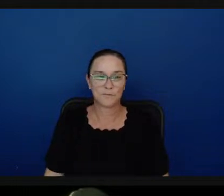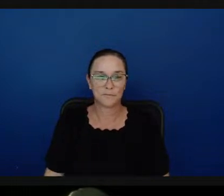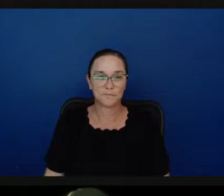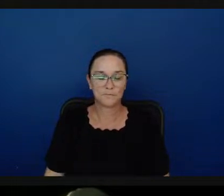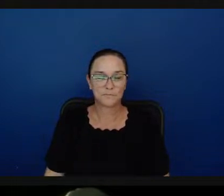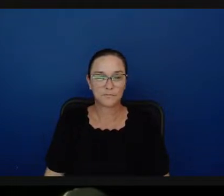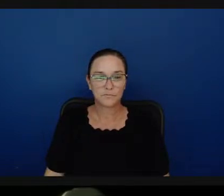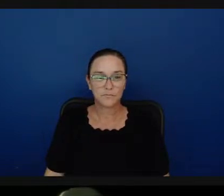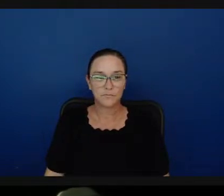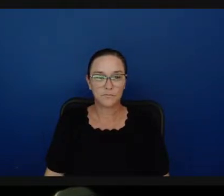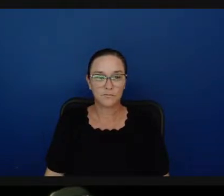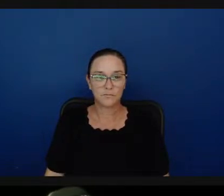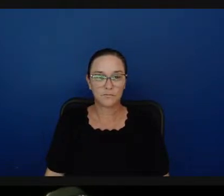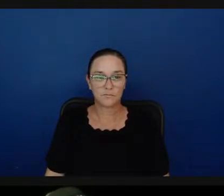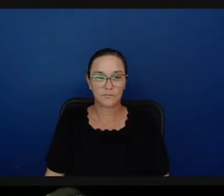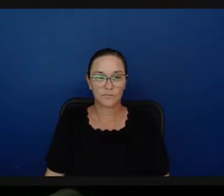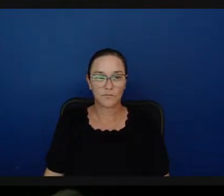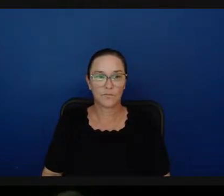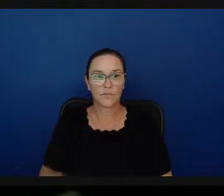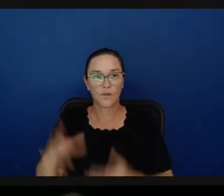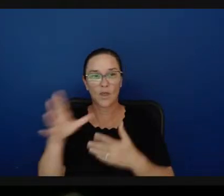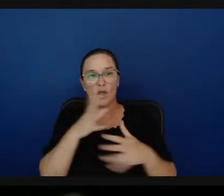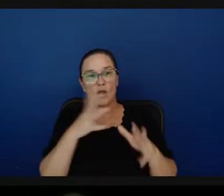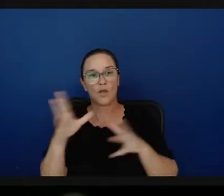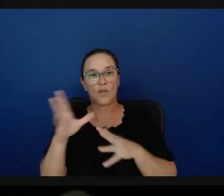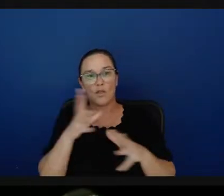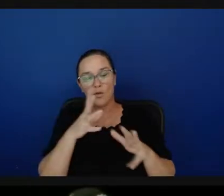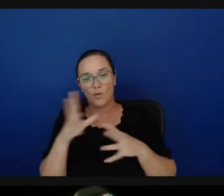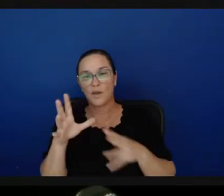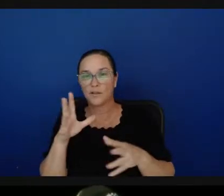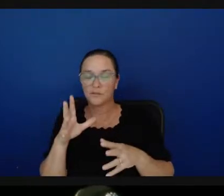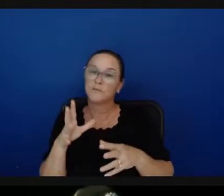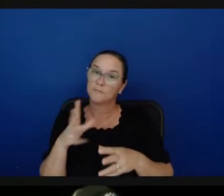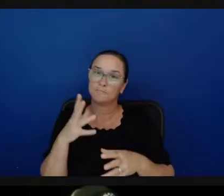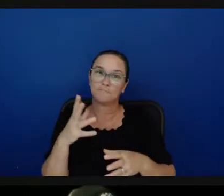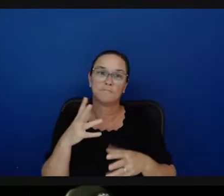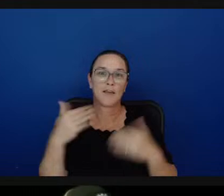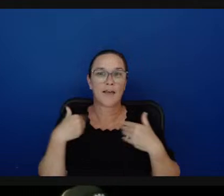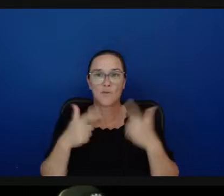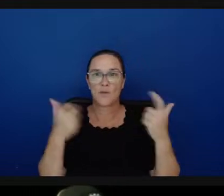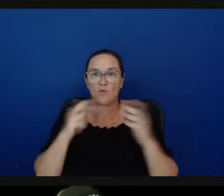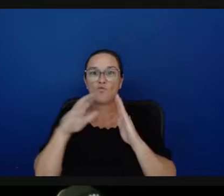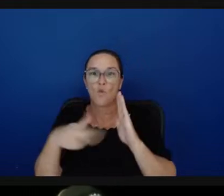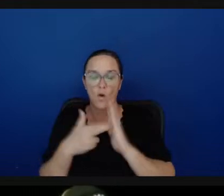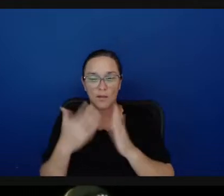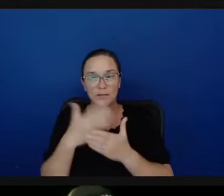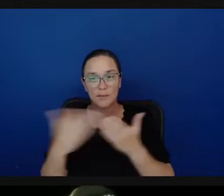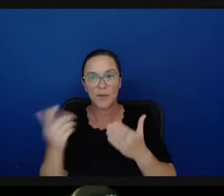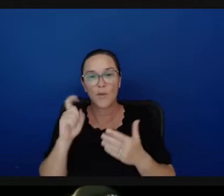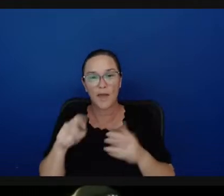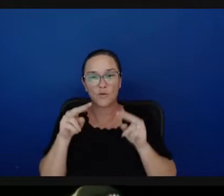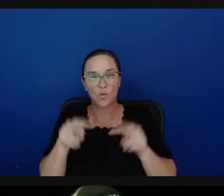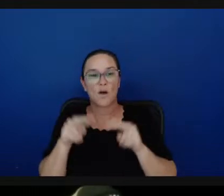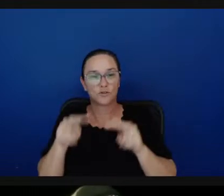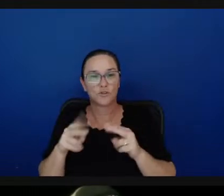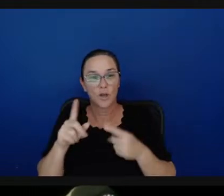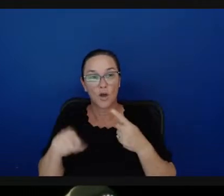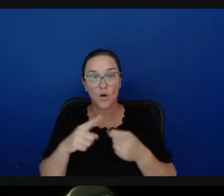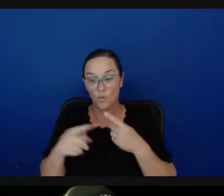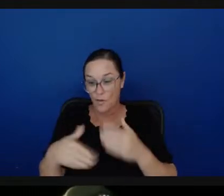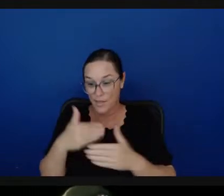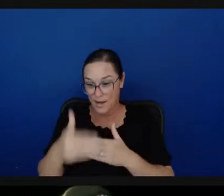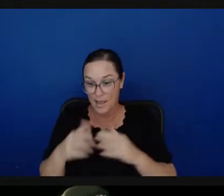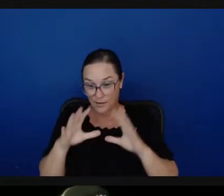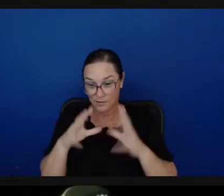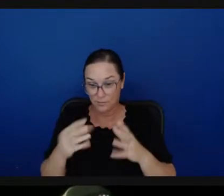so the wind is definitely playing a big part and something to keep an eye on here. And so when another episode does begin, whenever that may